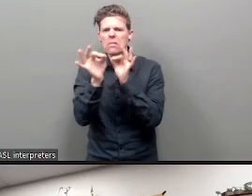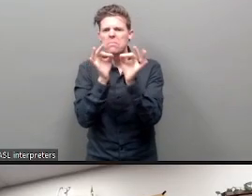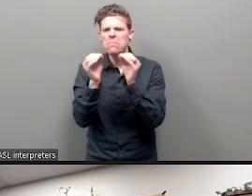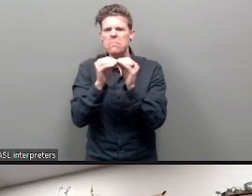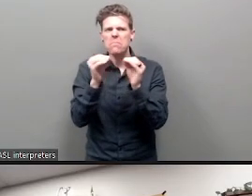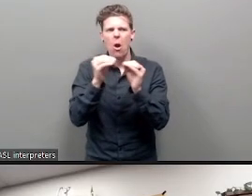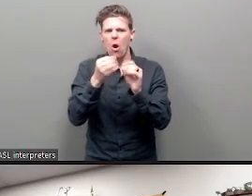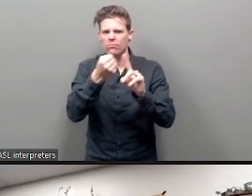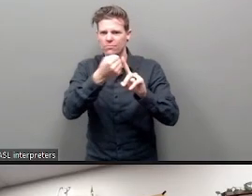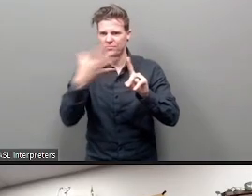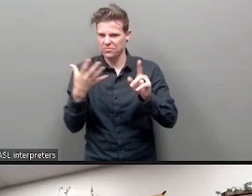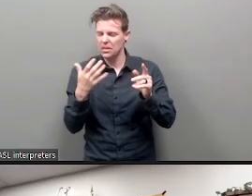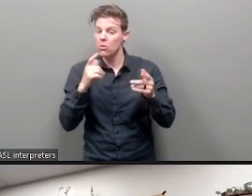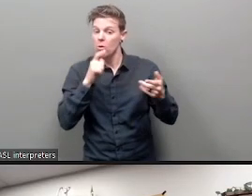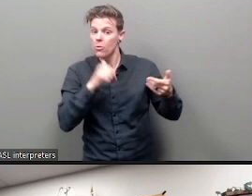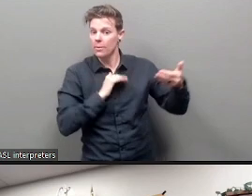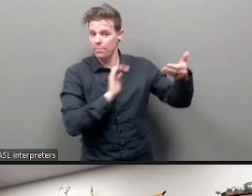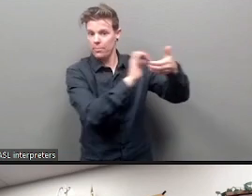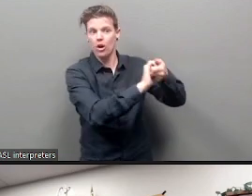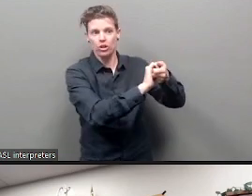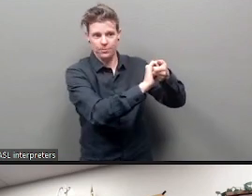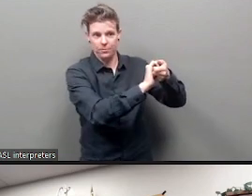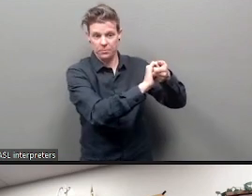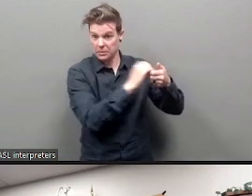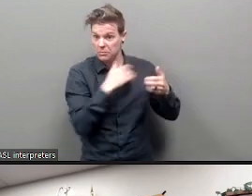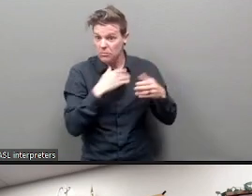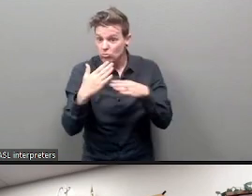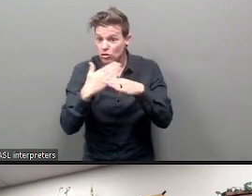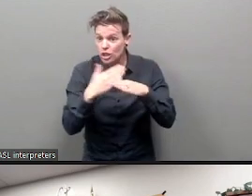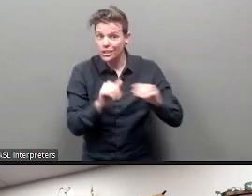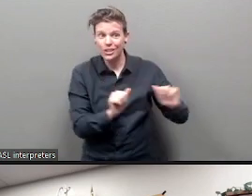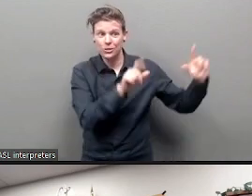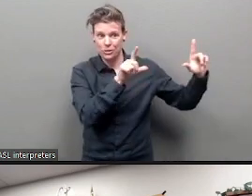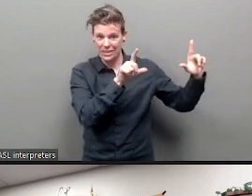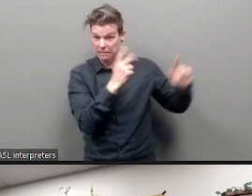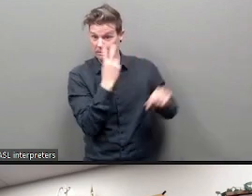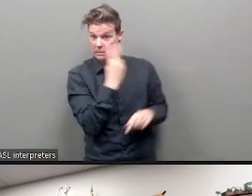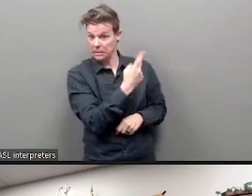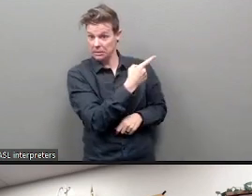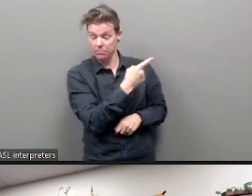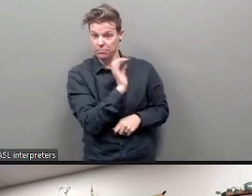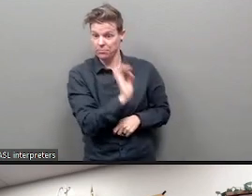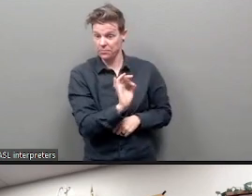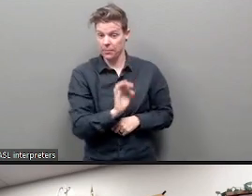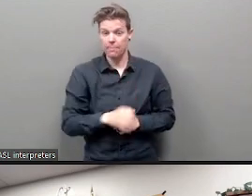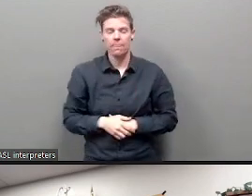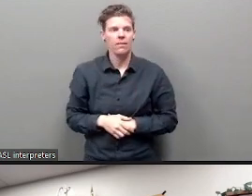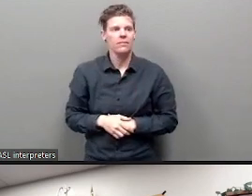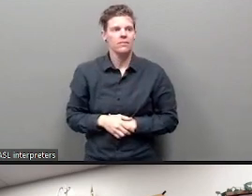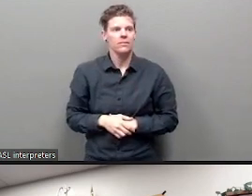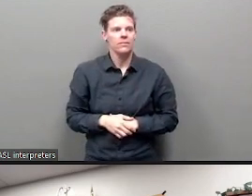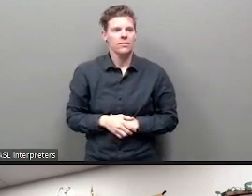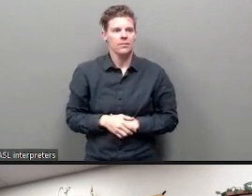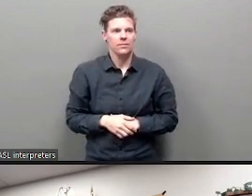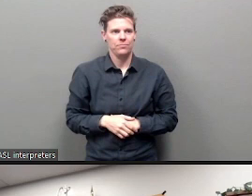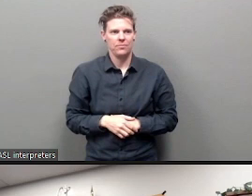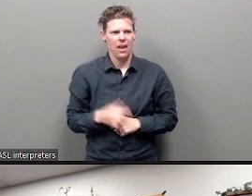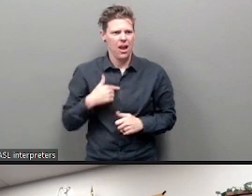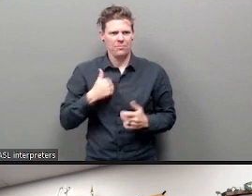wanted to share, can everybody see the screen on Yep, looks N95? good. So sorry, I've already enabled it.